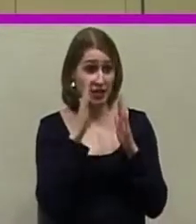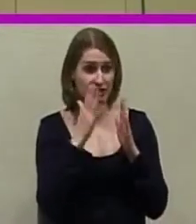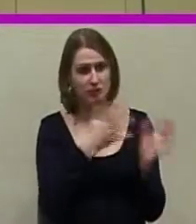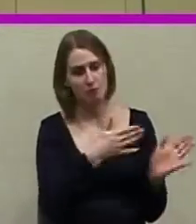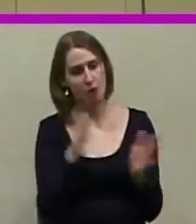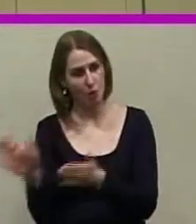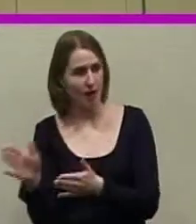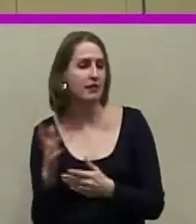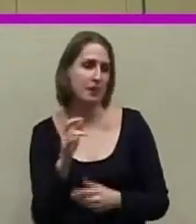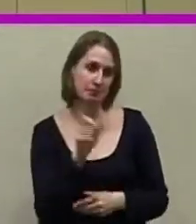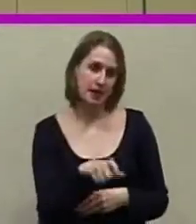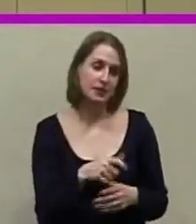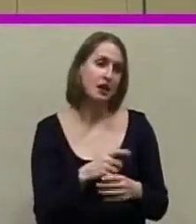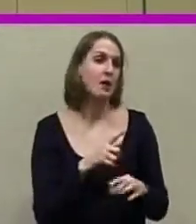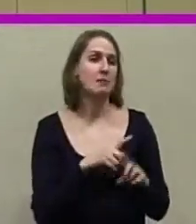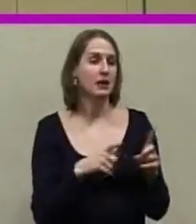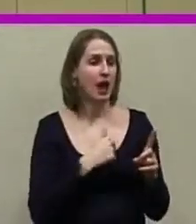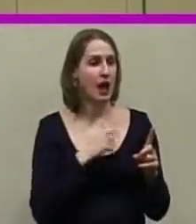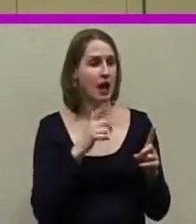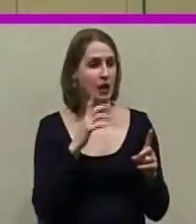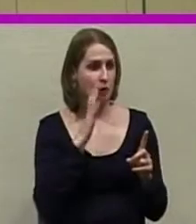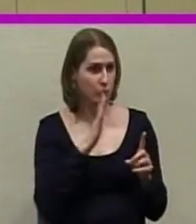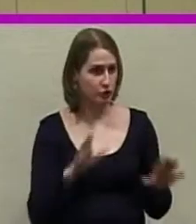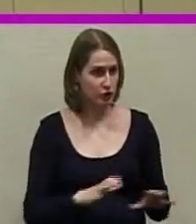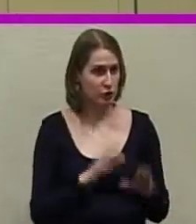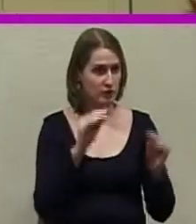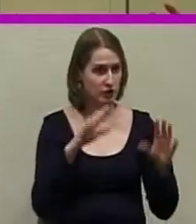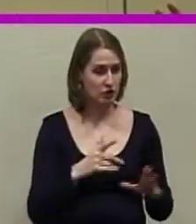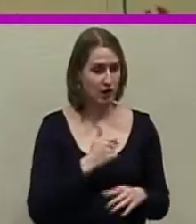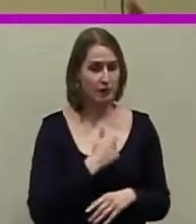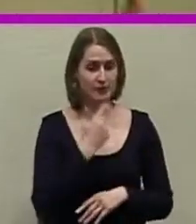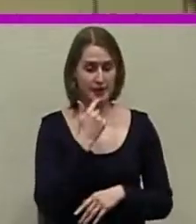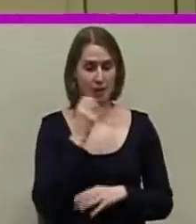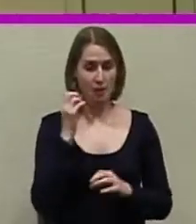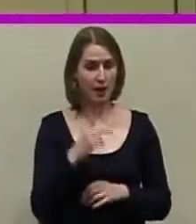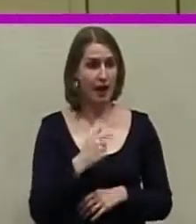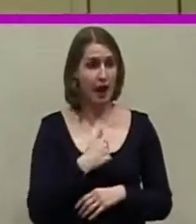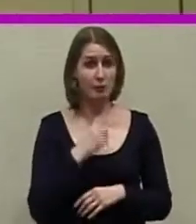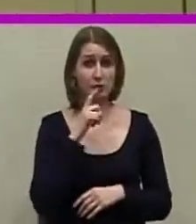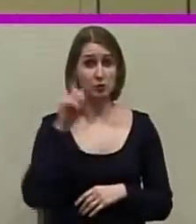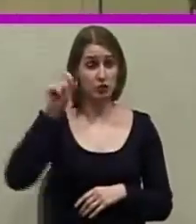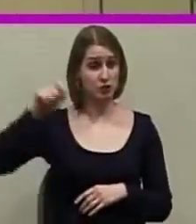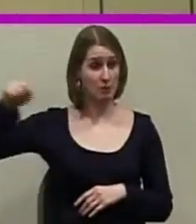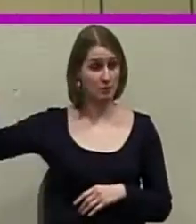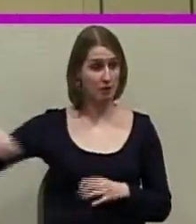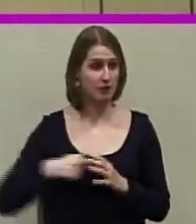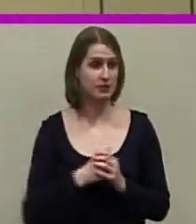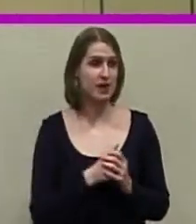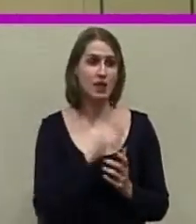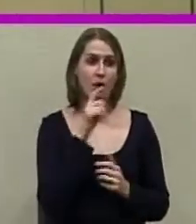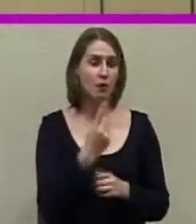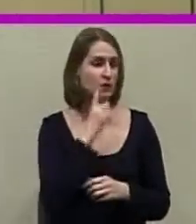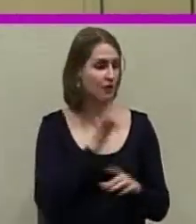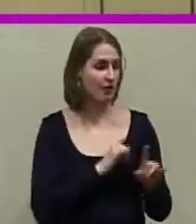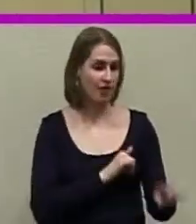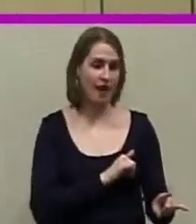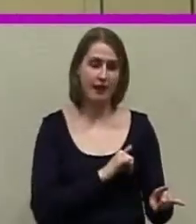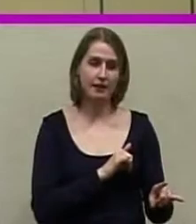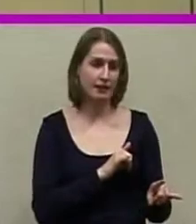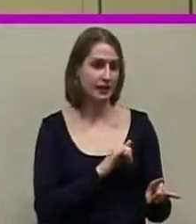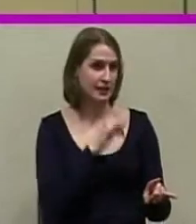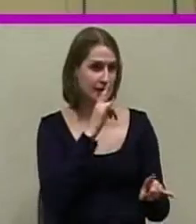do. So what I used to do this a lot as a teacher, what I used to say is like, okay guys, I'm going to put up so many marks. Now it was not just for that kid, I would do it for the